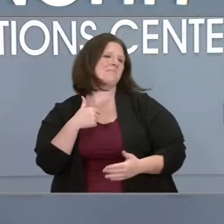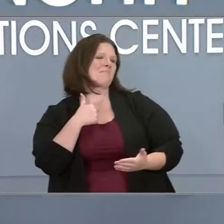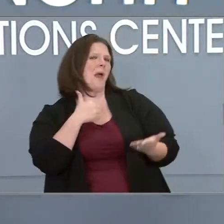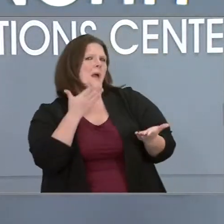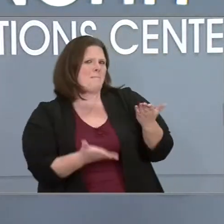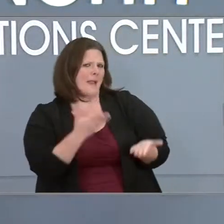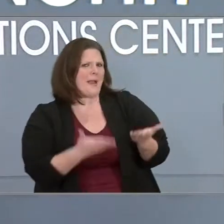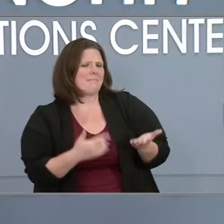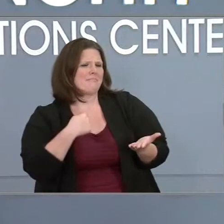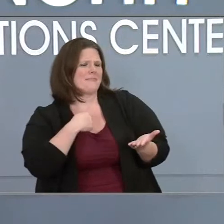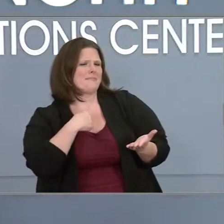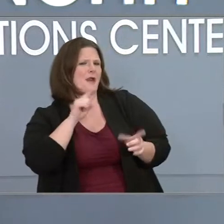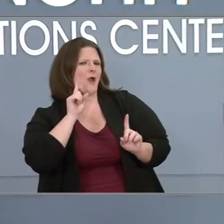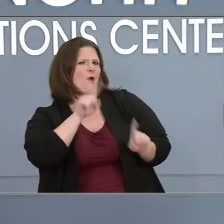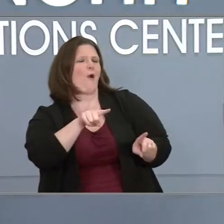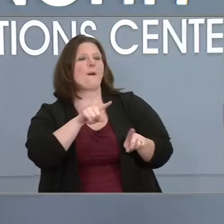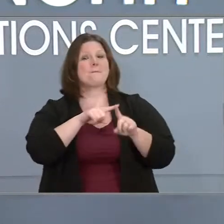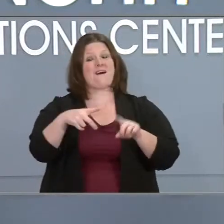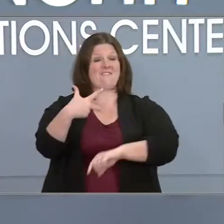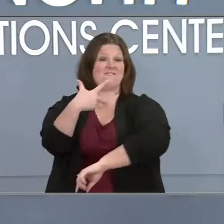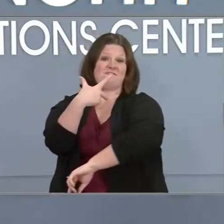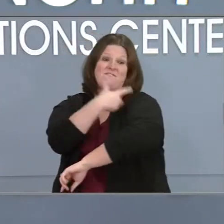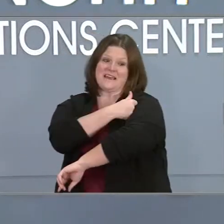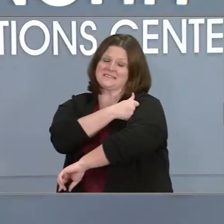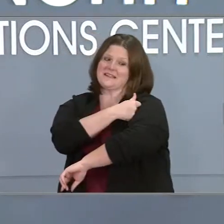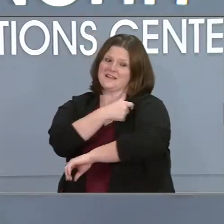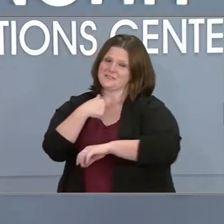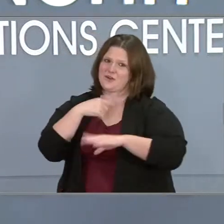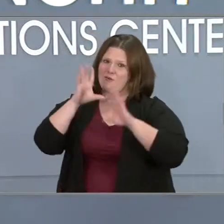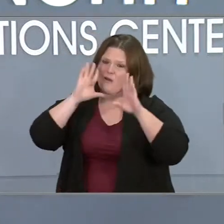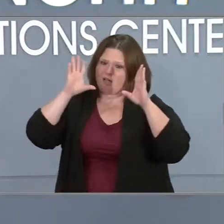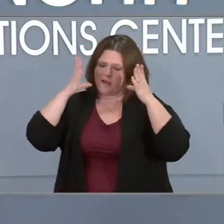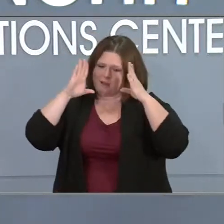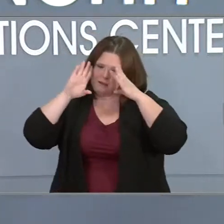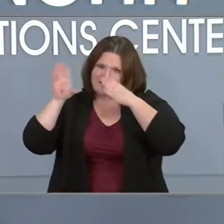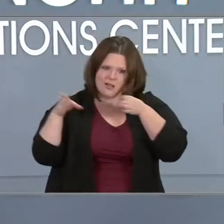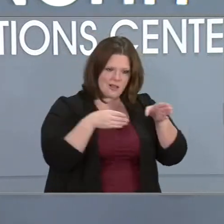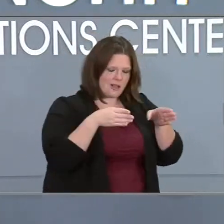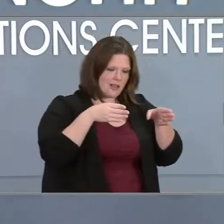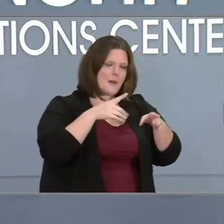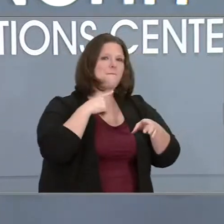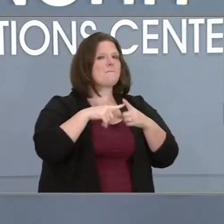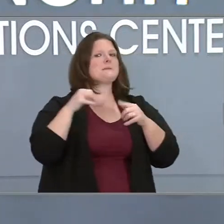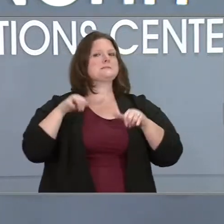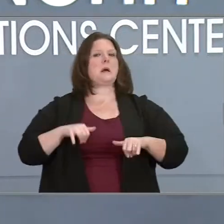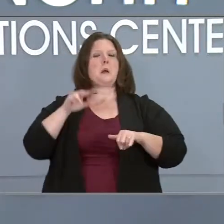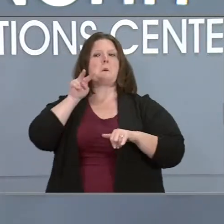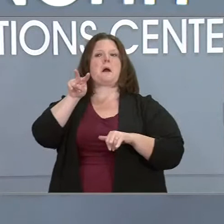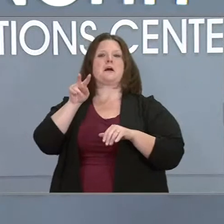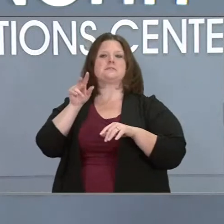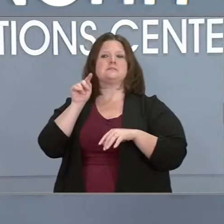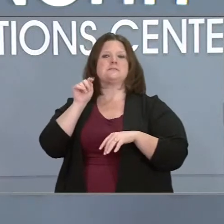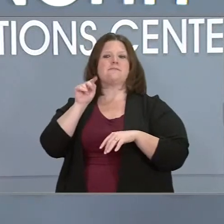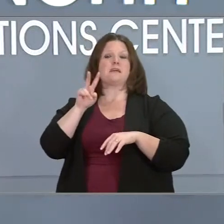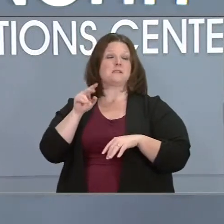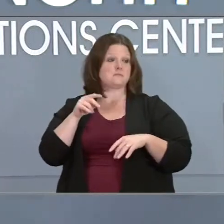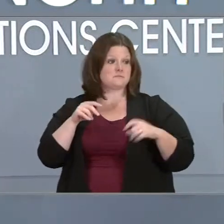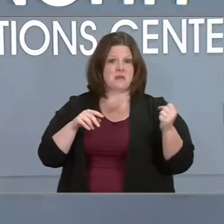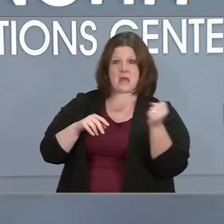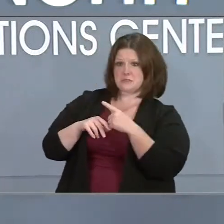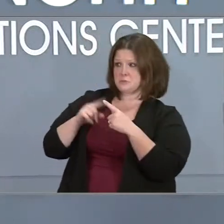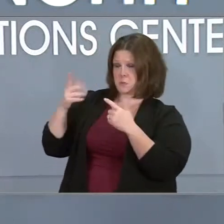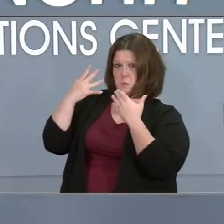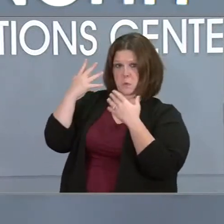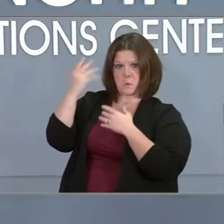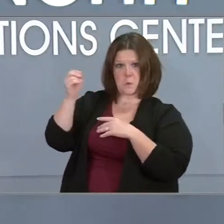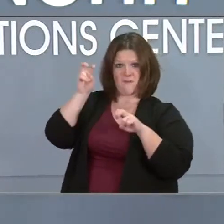this vaccination effort we're putting on is keeping me pretty busy. But I'll watch them on TV. Are you going to go to the fair? I may